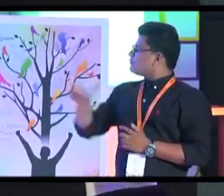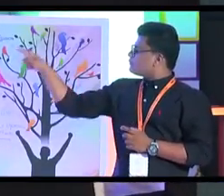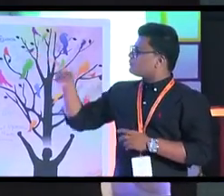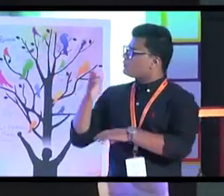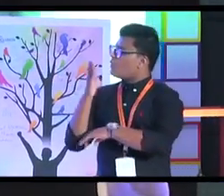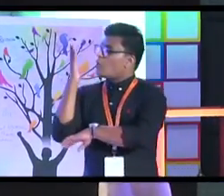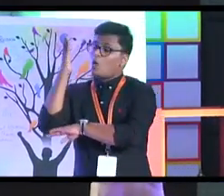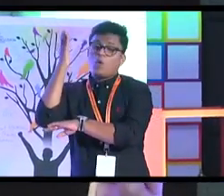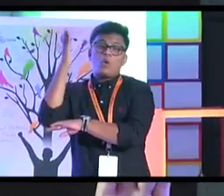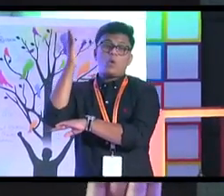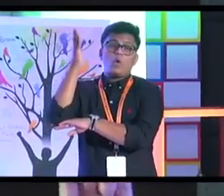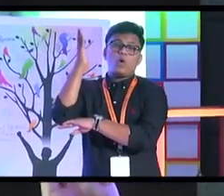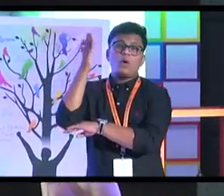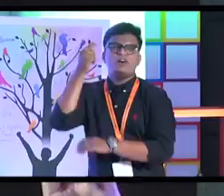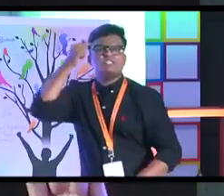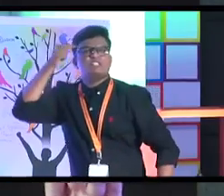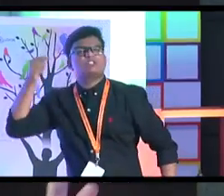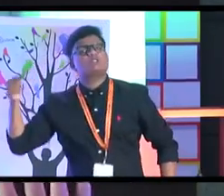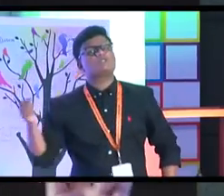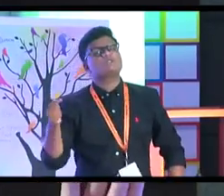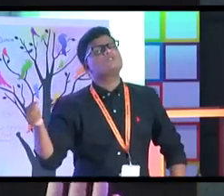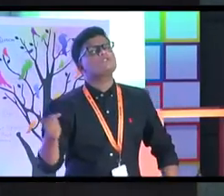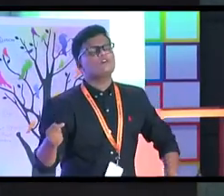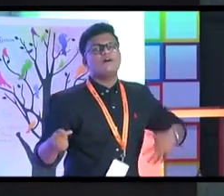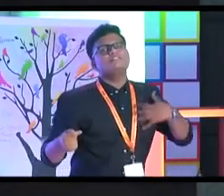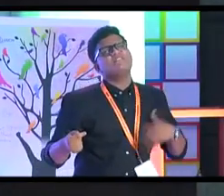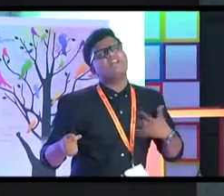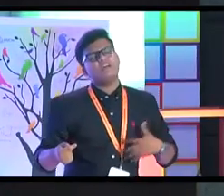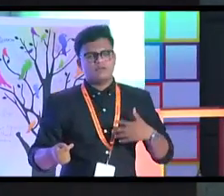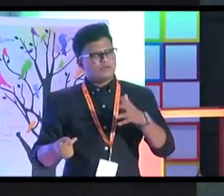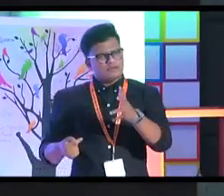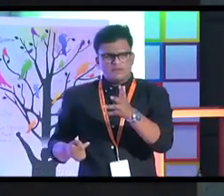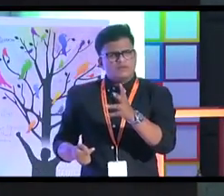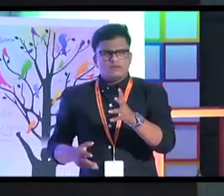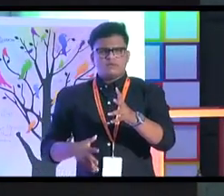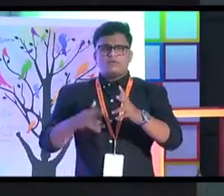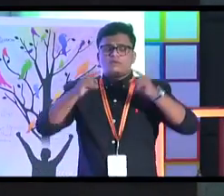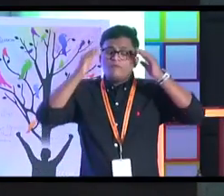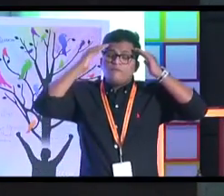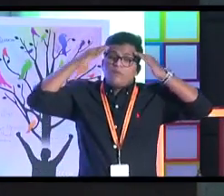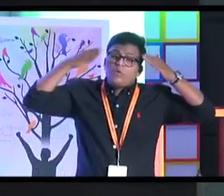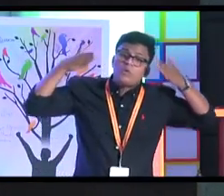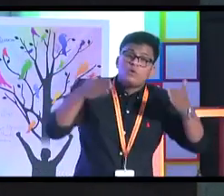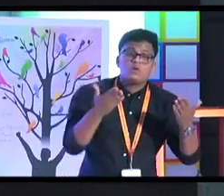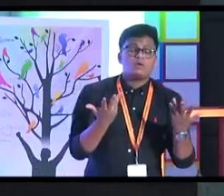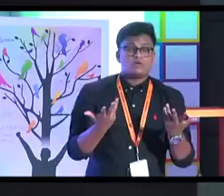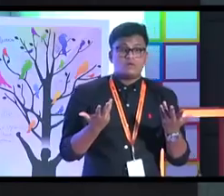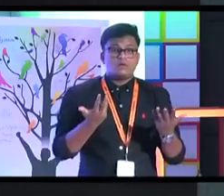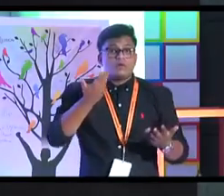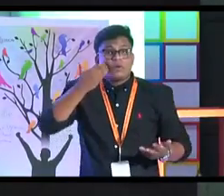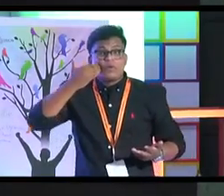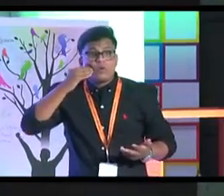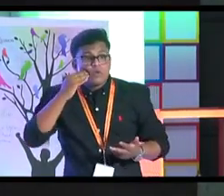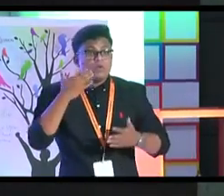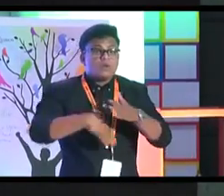about negative or the suffering or those type of things, but we are very much focused on what is, when you do the advocacy,